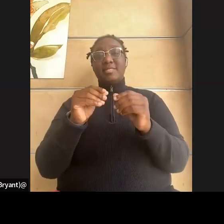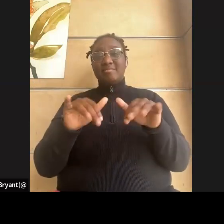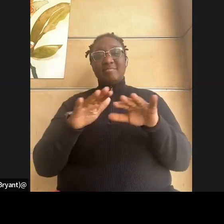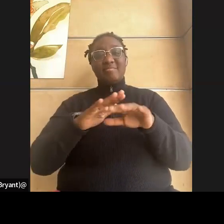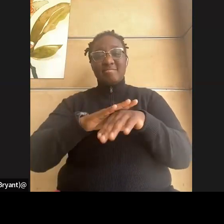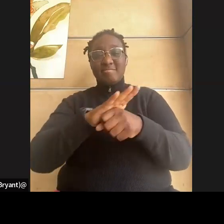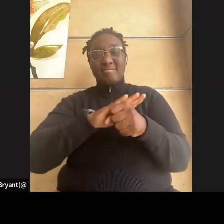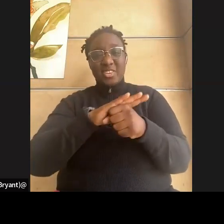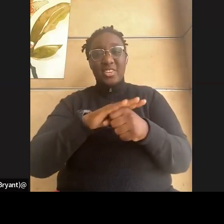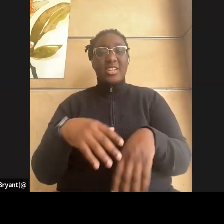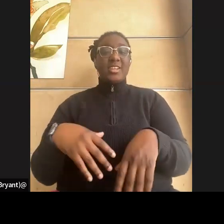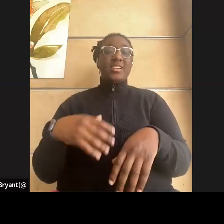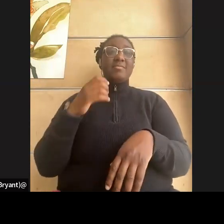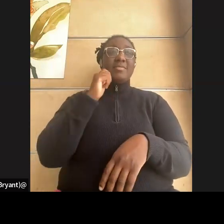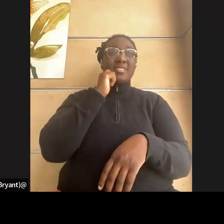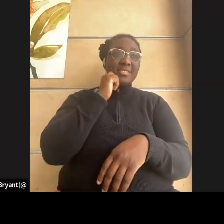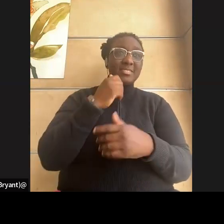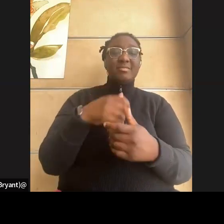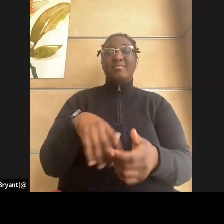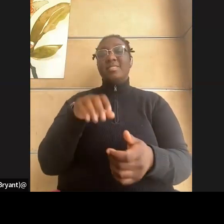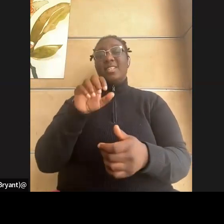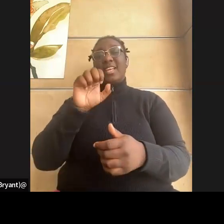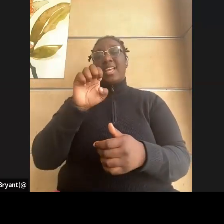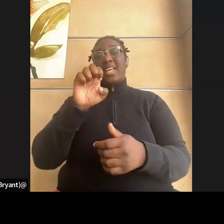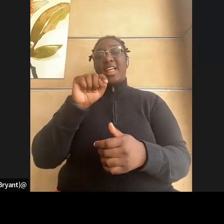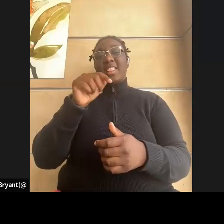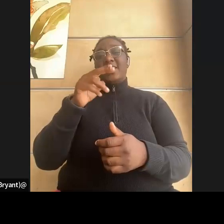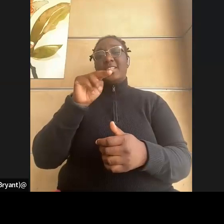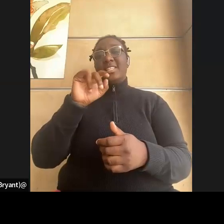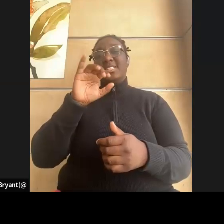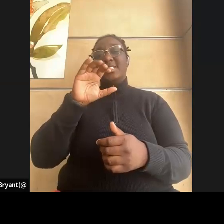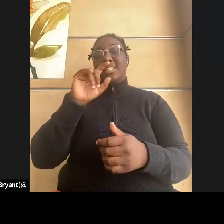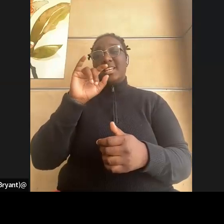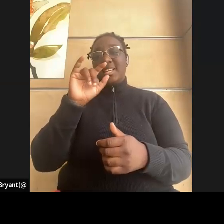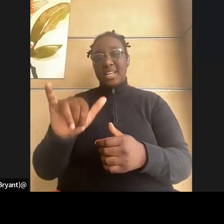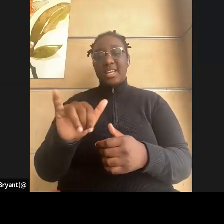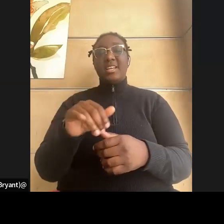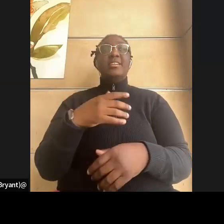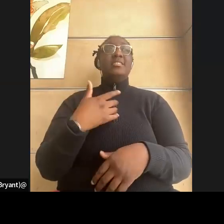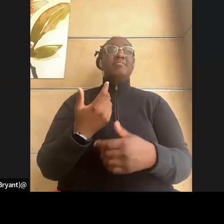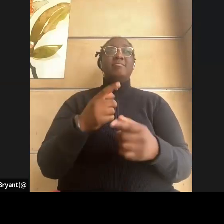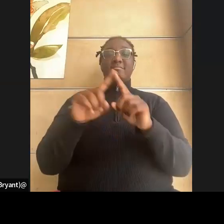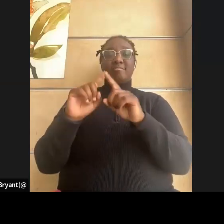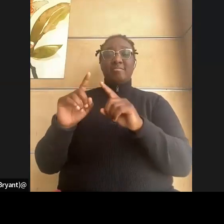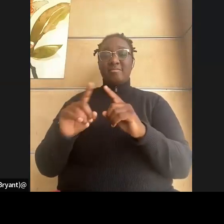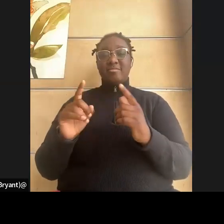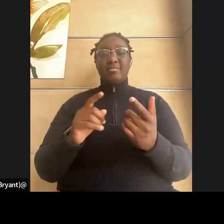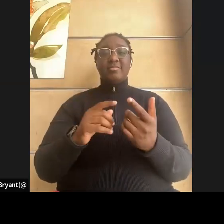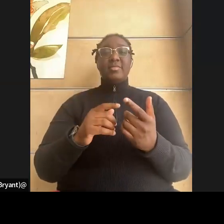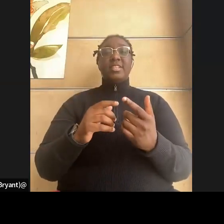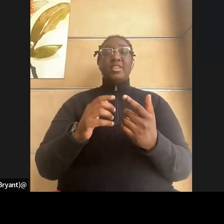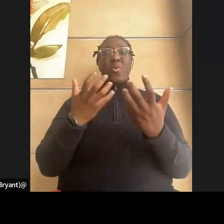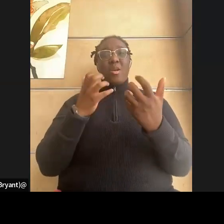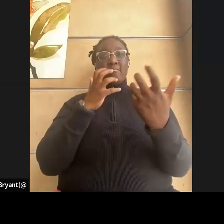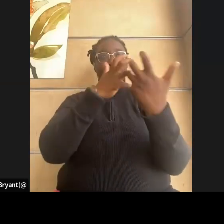service type, like I mentioned, is available across the medical, behavioral health, and dental systems. We're also looking at ways